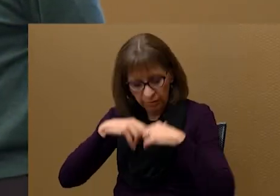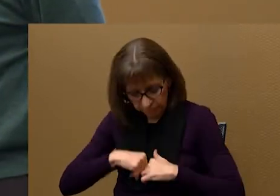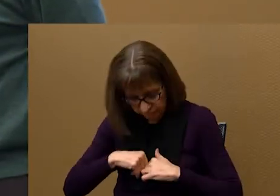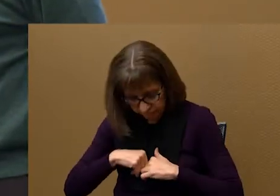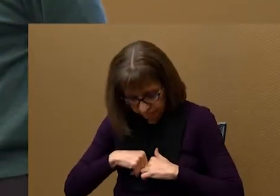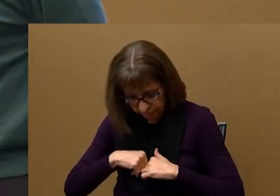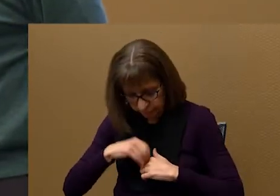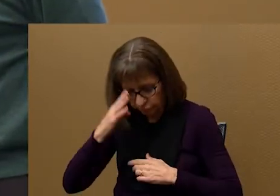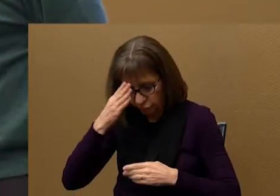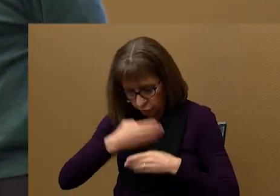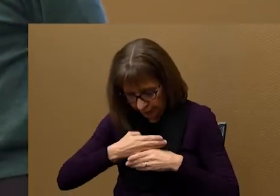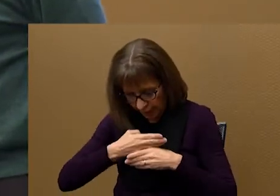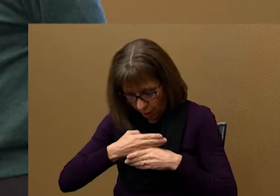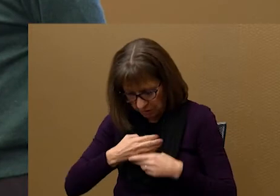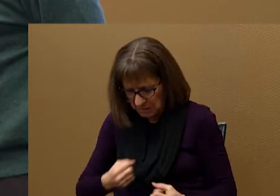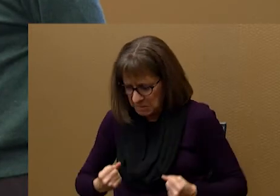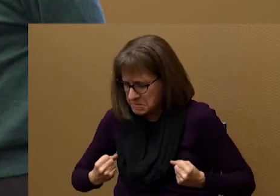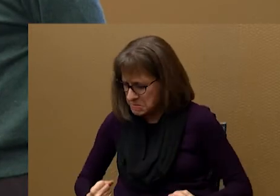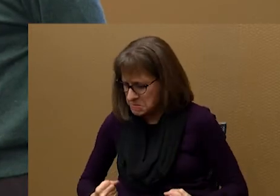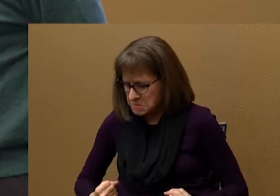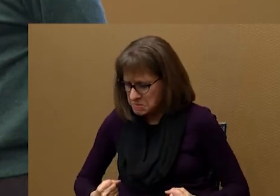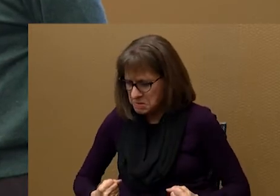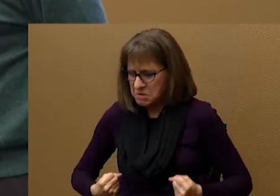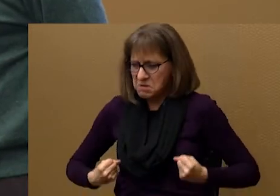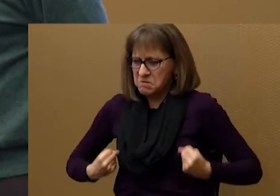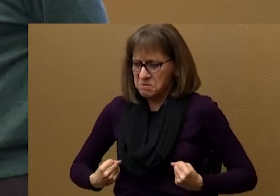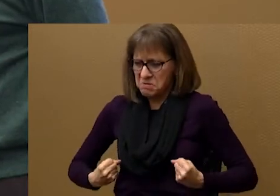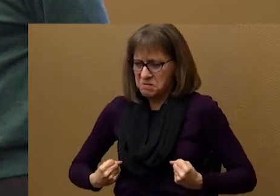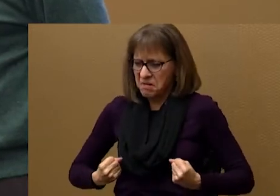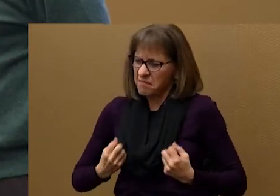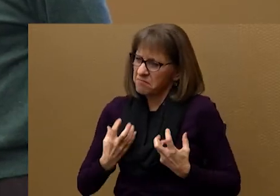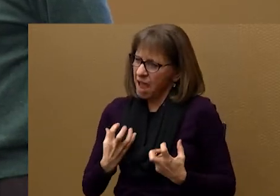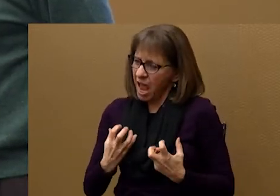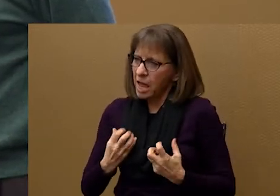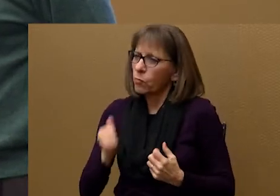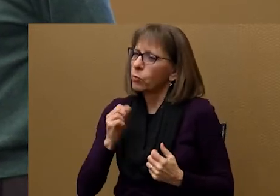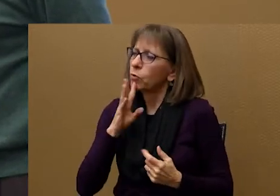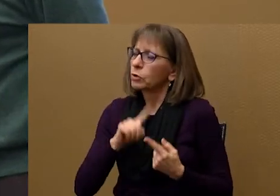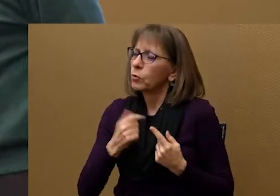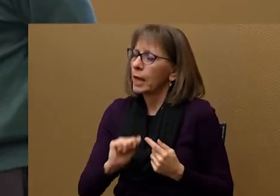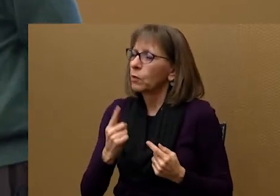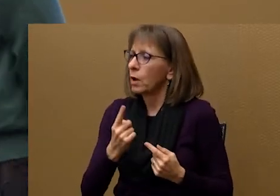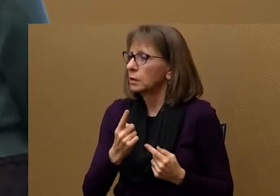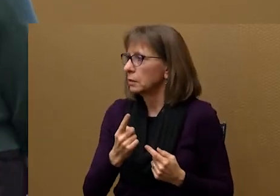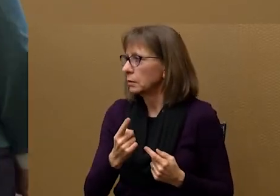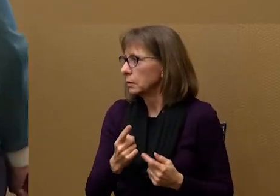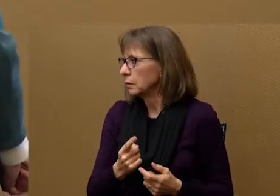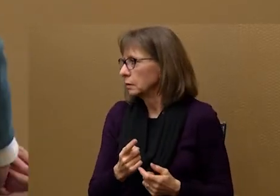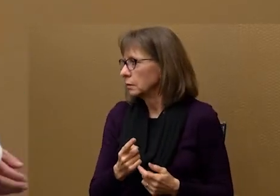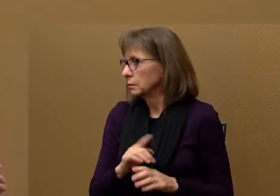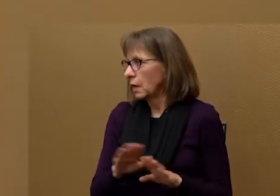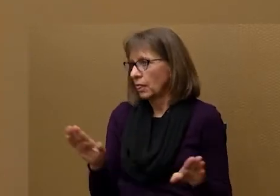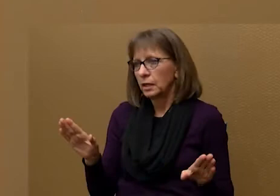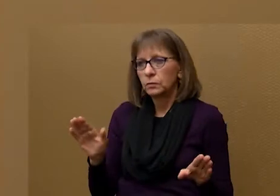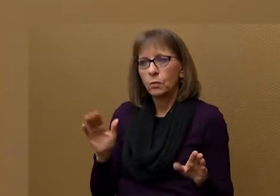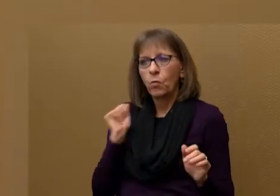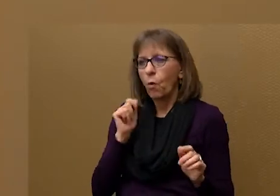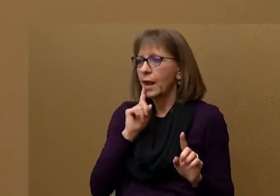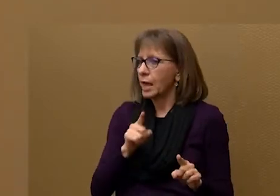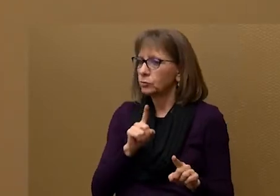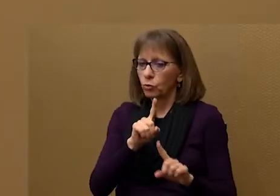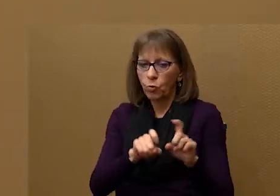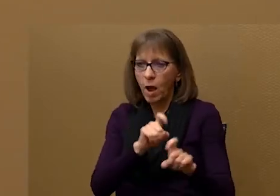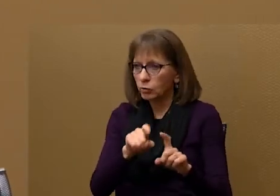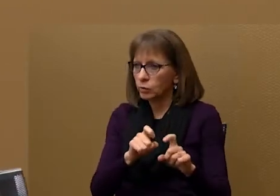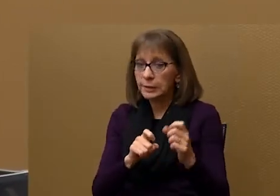upset and completely shut down, and he's got clenched fists and a puffed out chest, and he won't